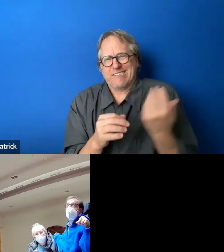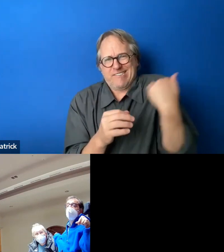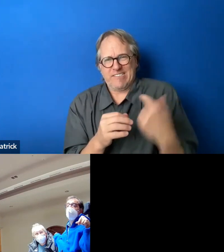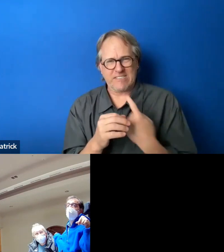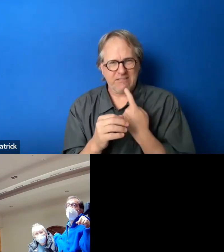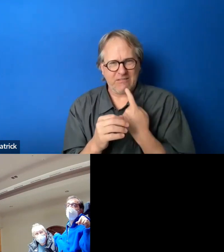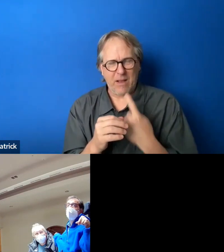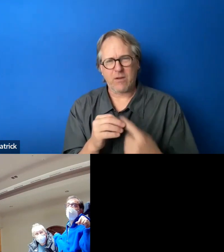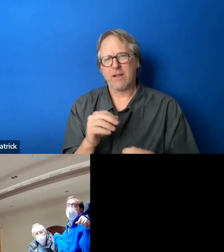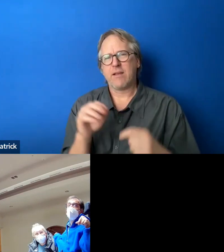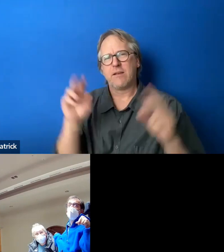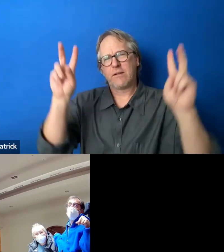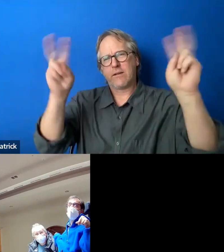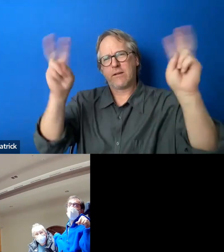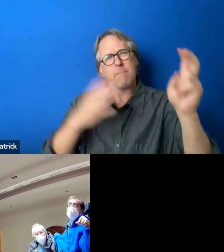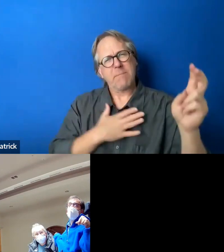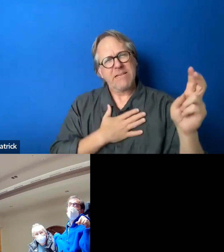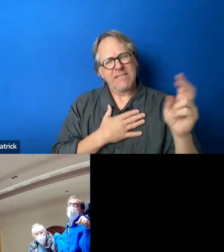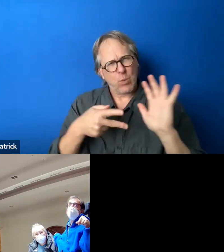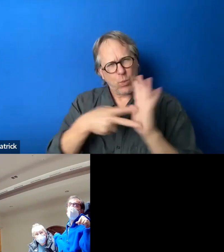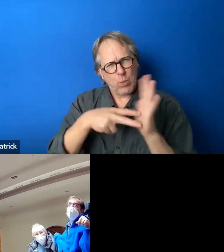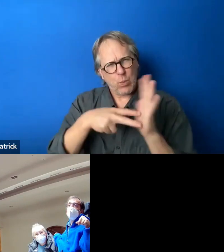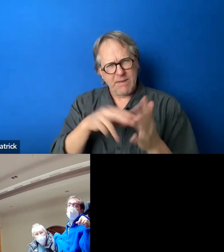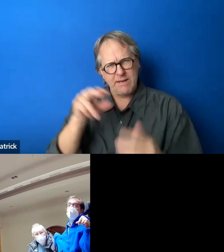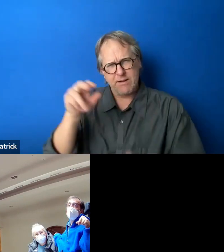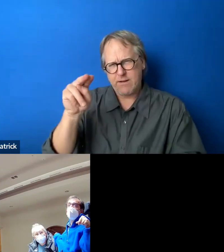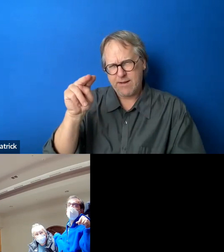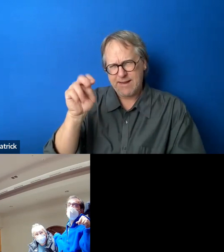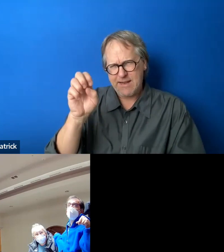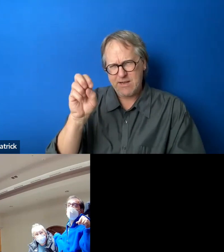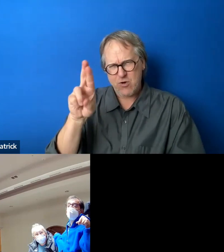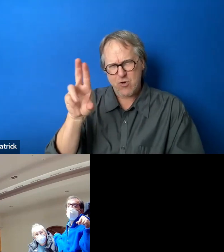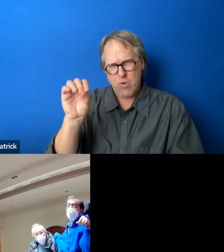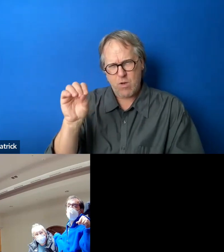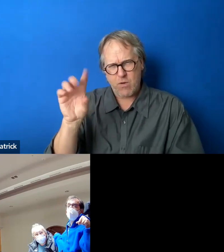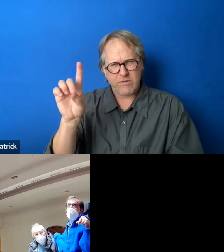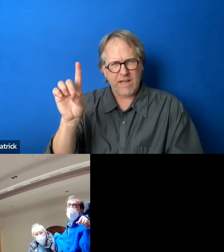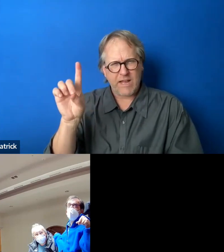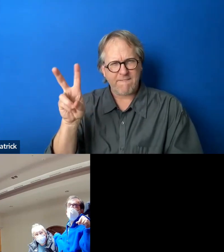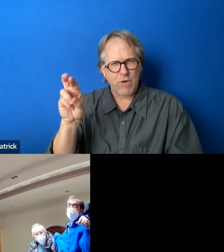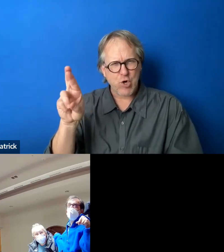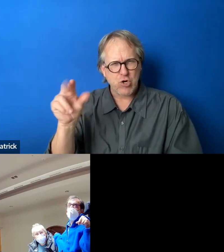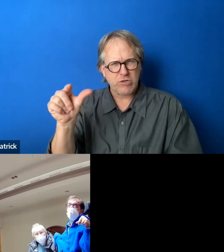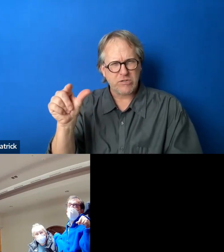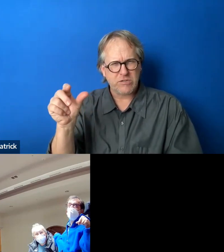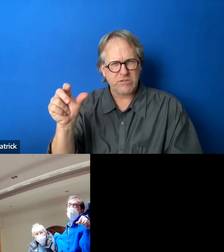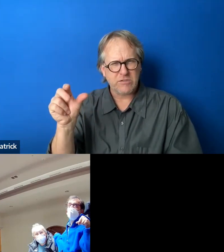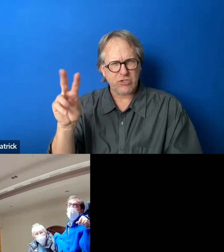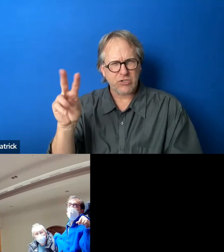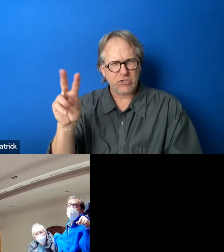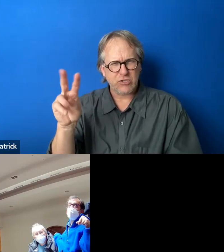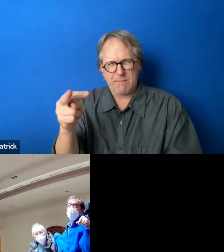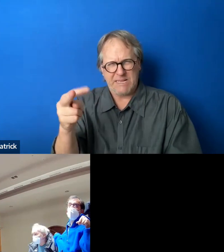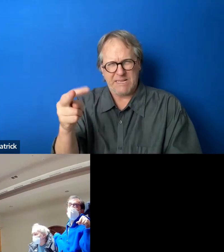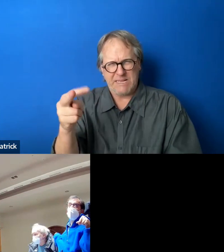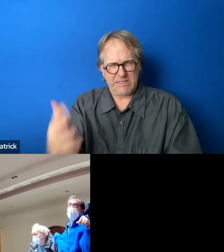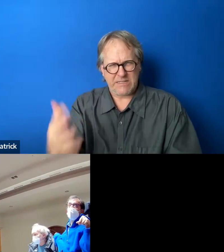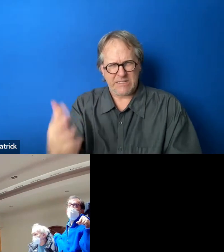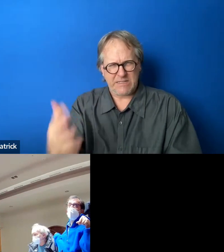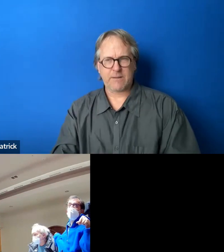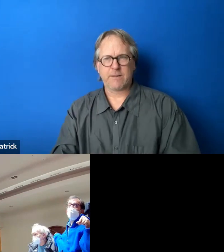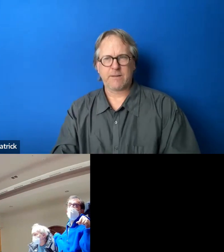about. And that's, please define neurodivergent as used in this webinar. Can you